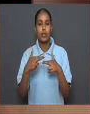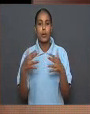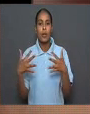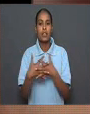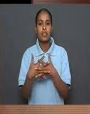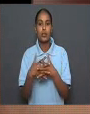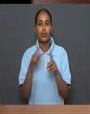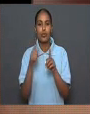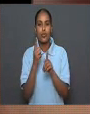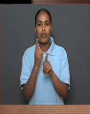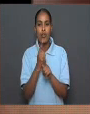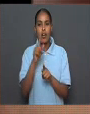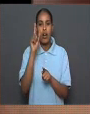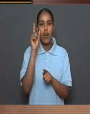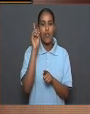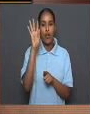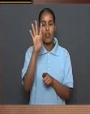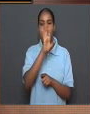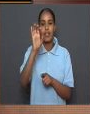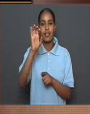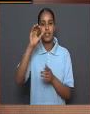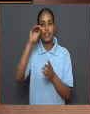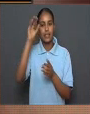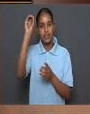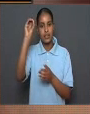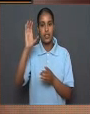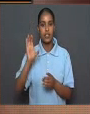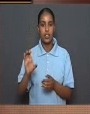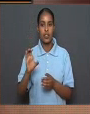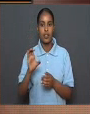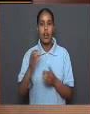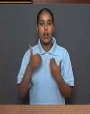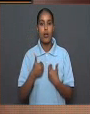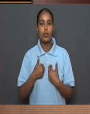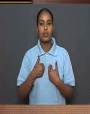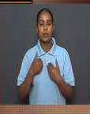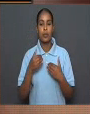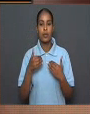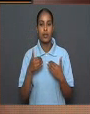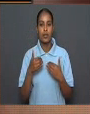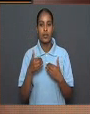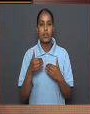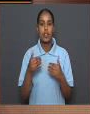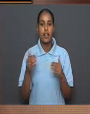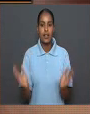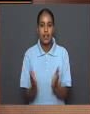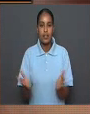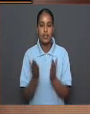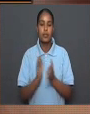to 400 degrees Celsius along with the presence of a